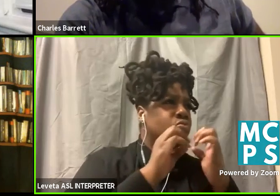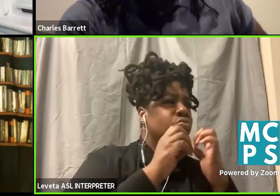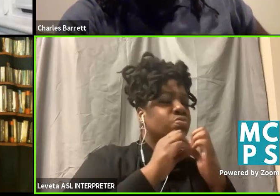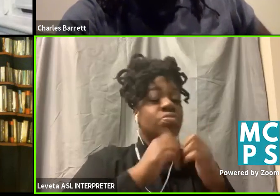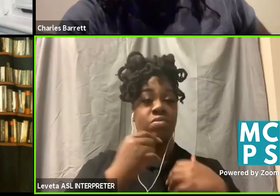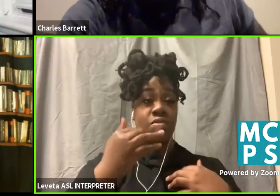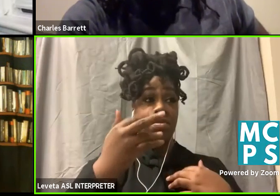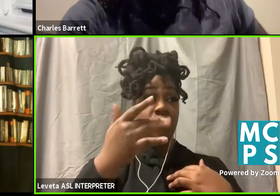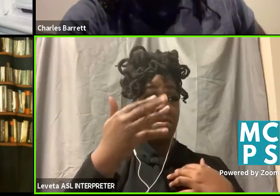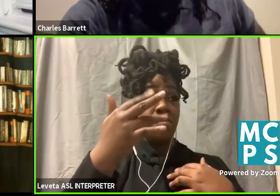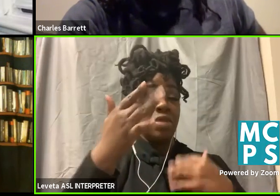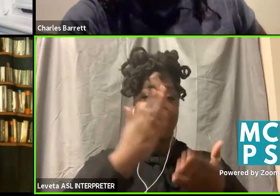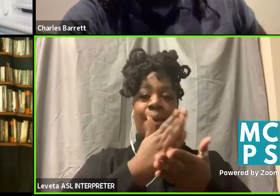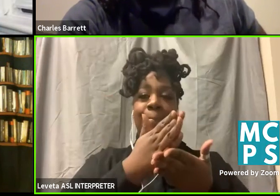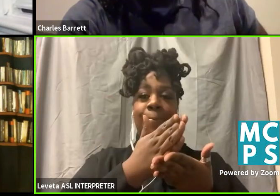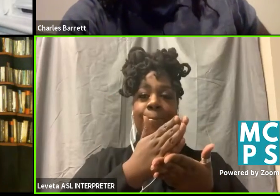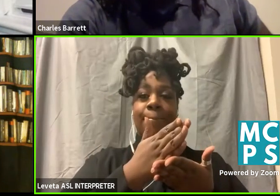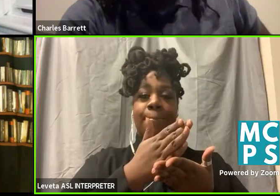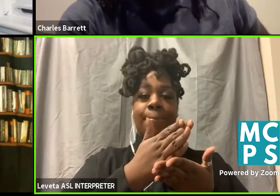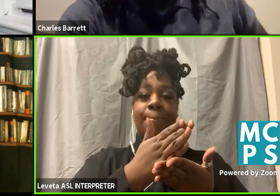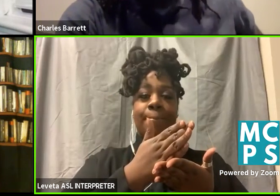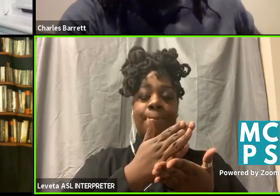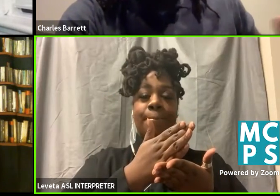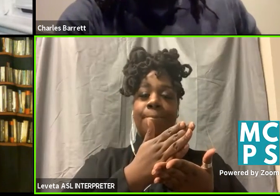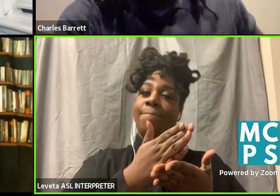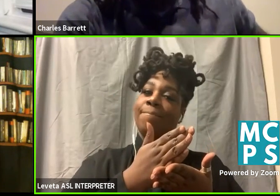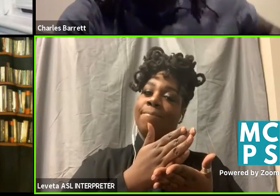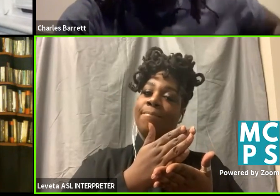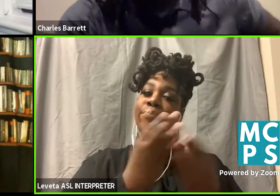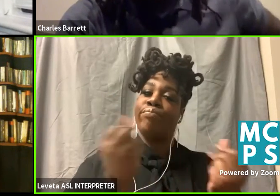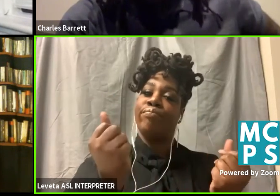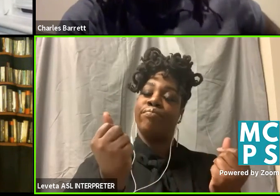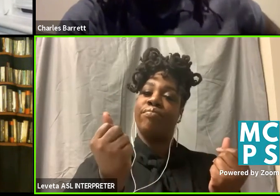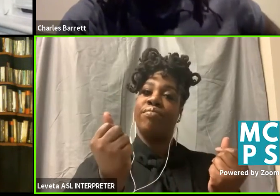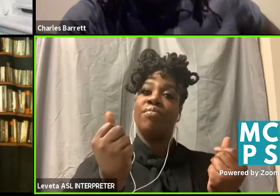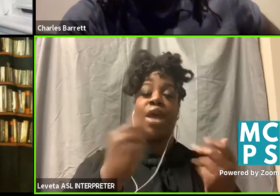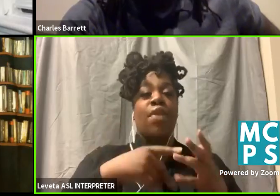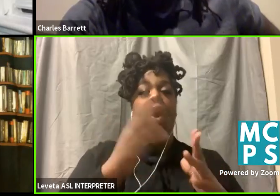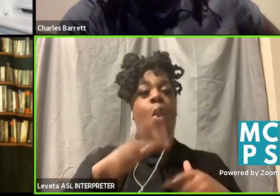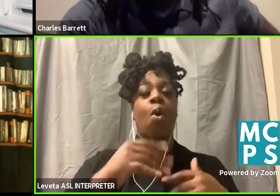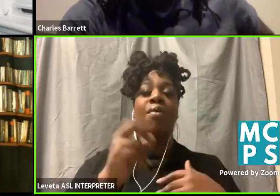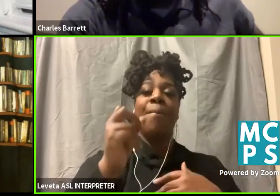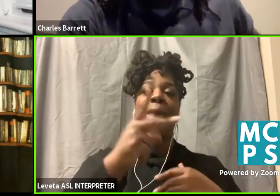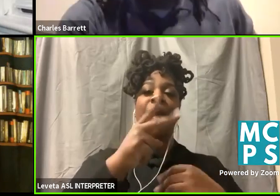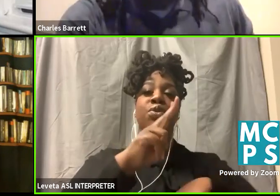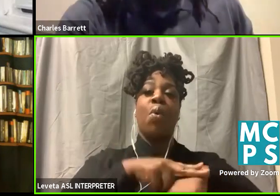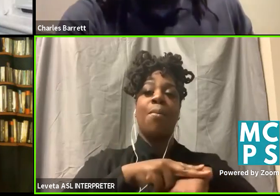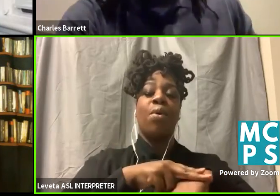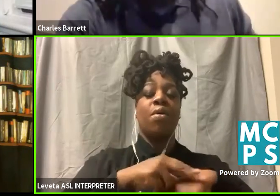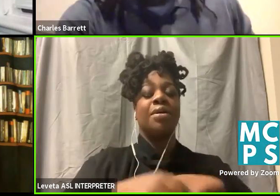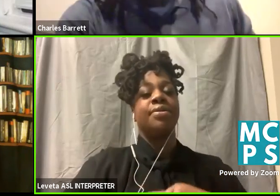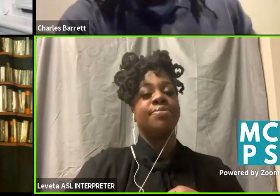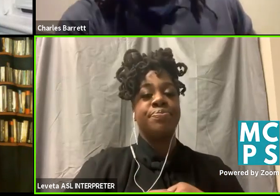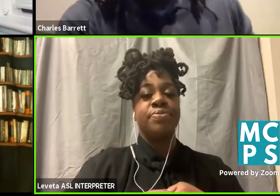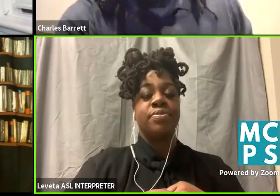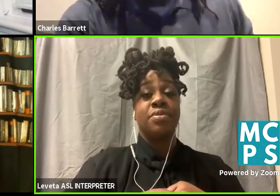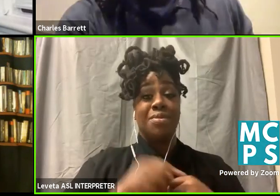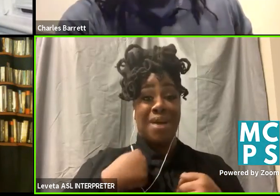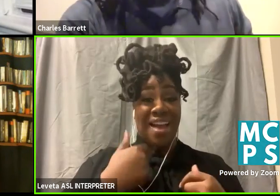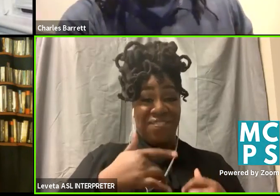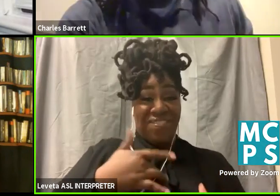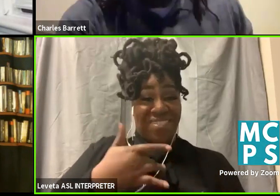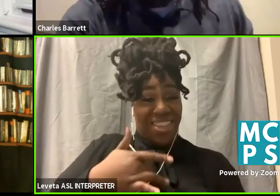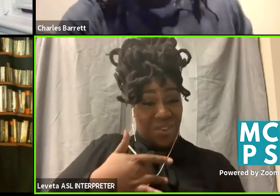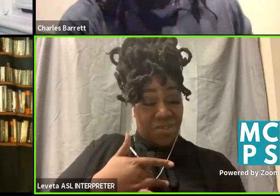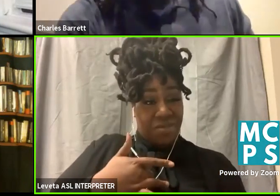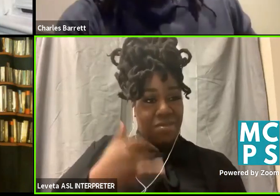fill of equity and anti-racism, and we move on kind of going back to the status quo. But I think that if we really